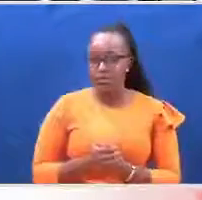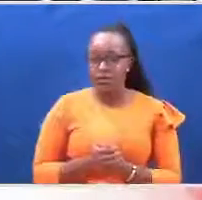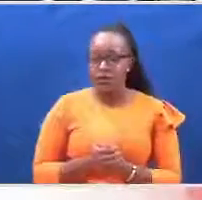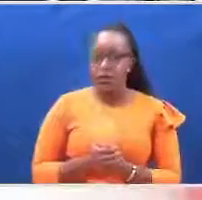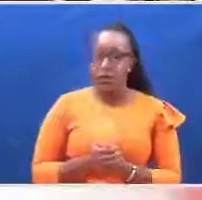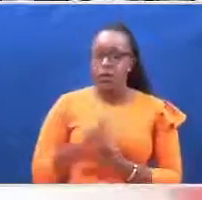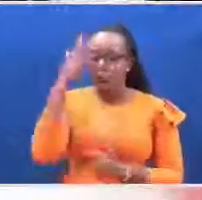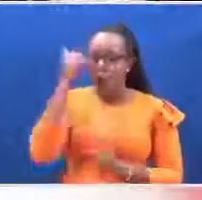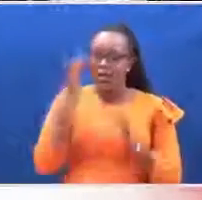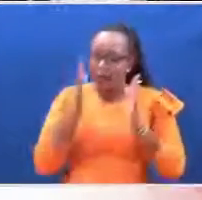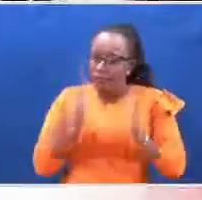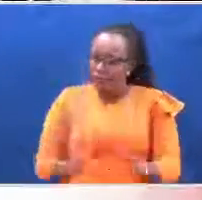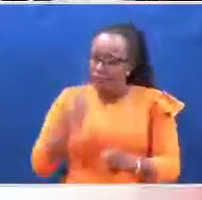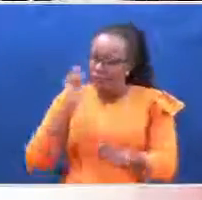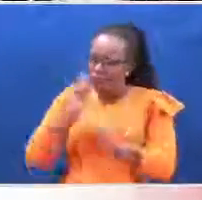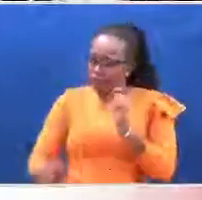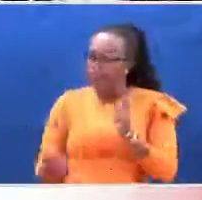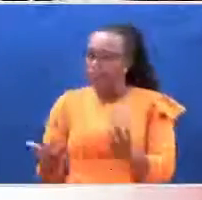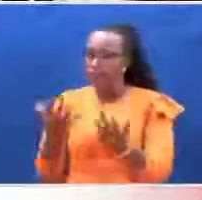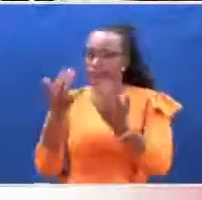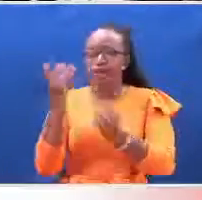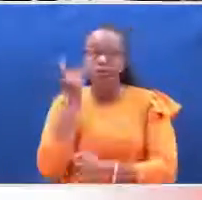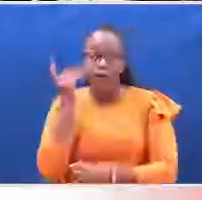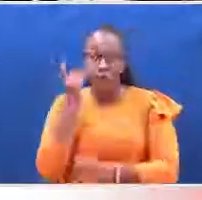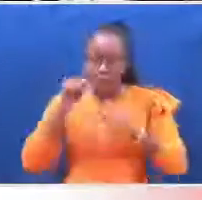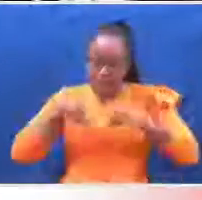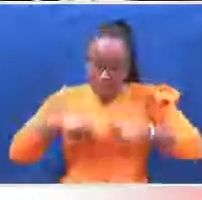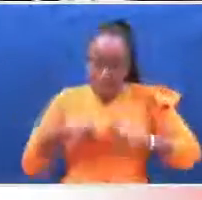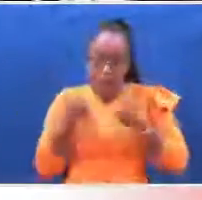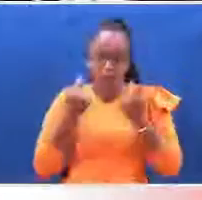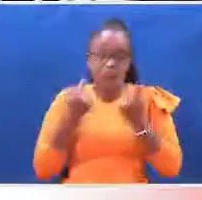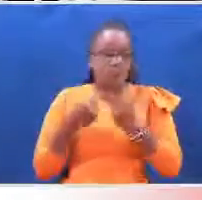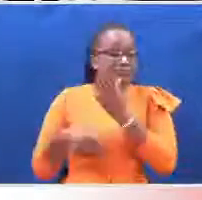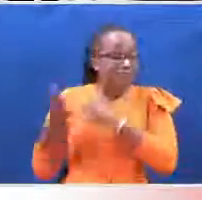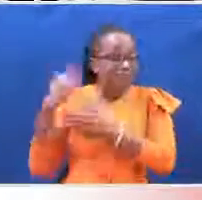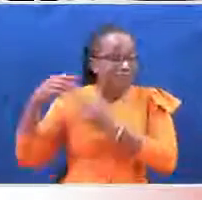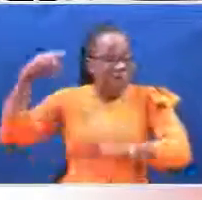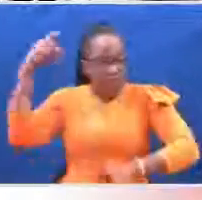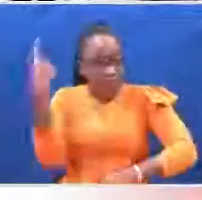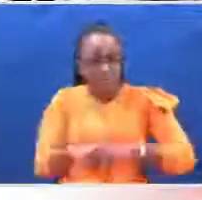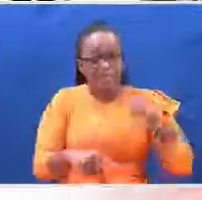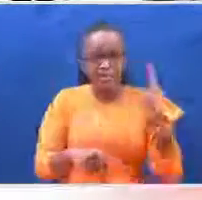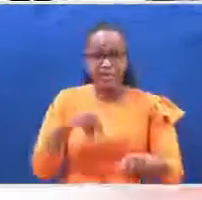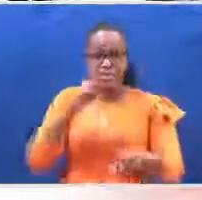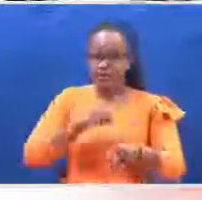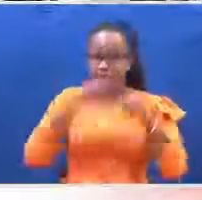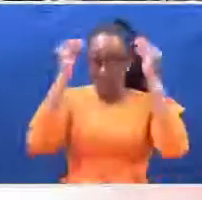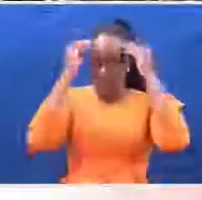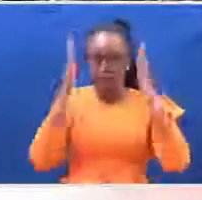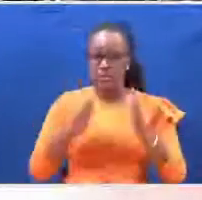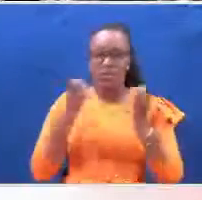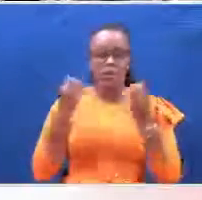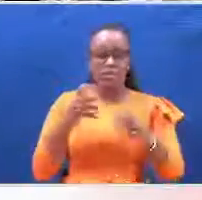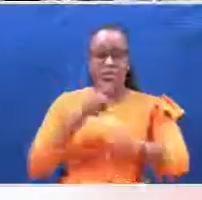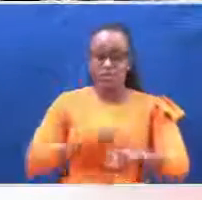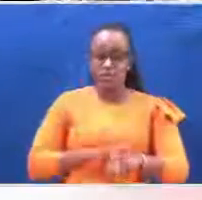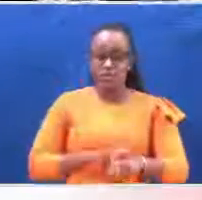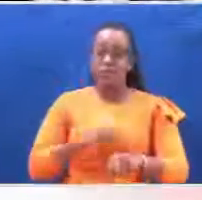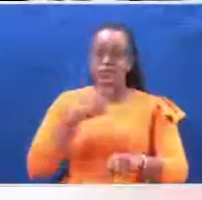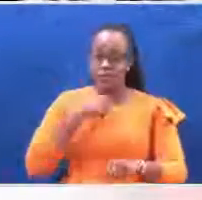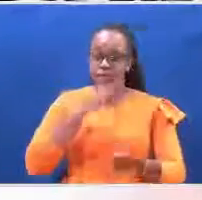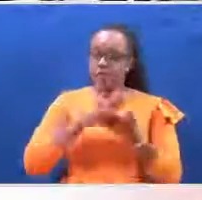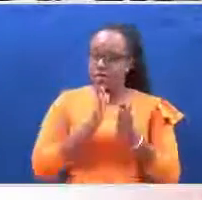anybody burn a dormitory? Because I myself was caned when I was a student many times. And I'm who I